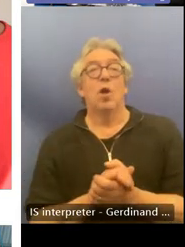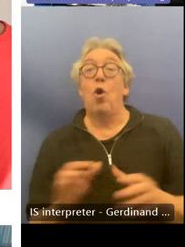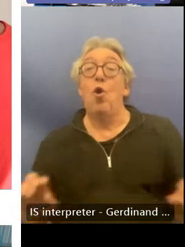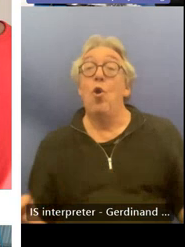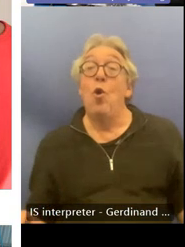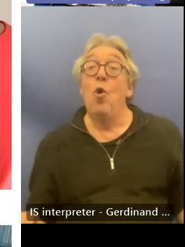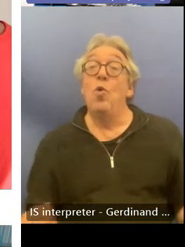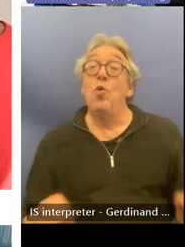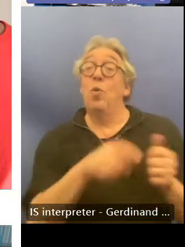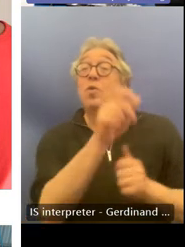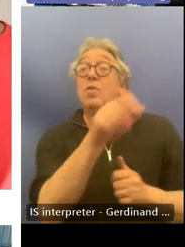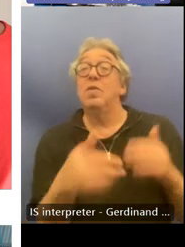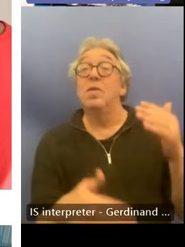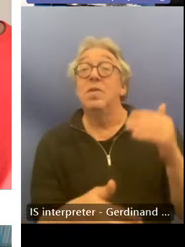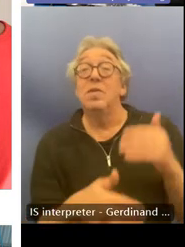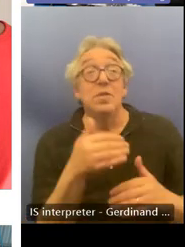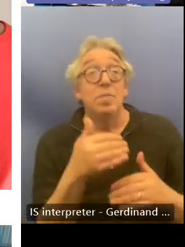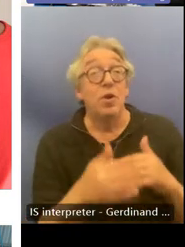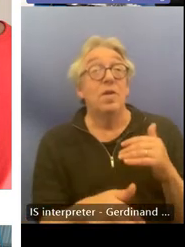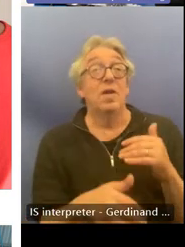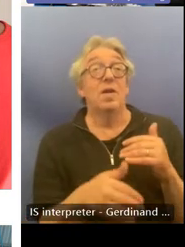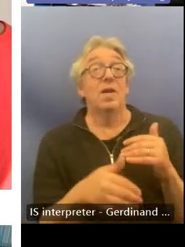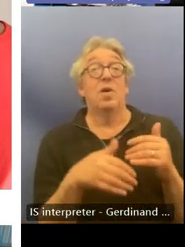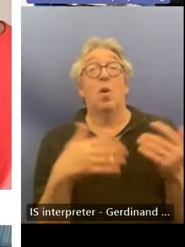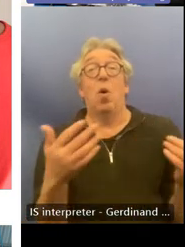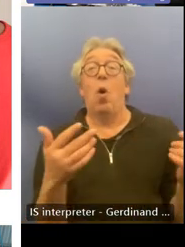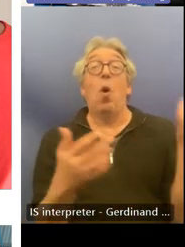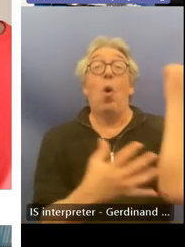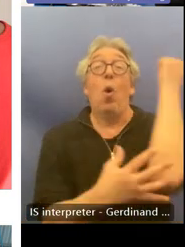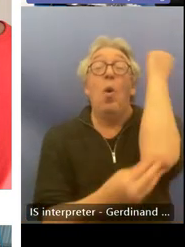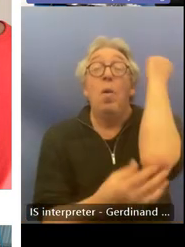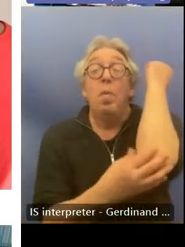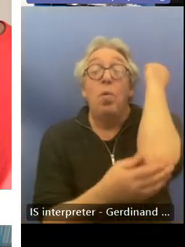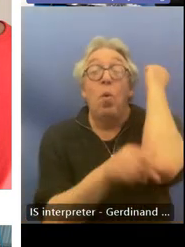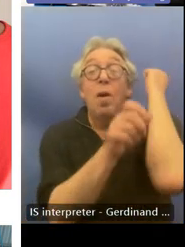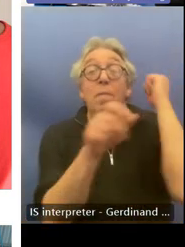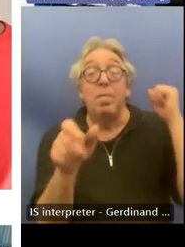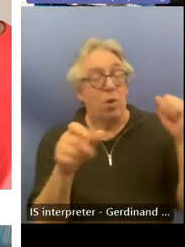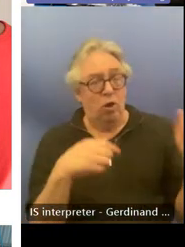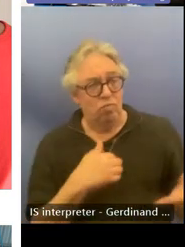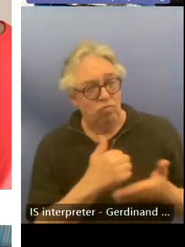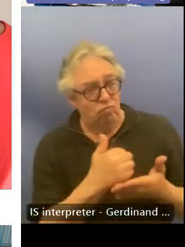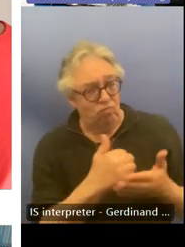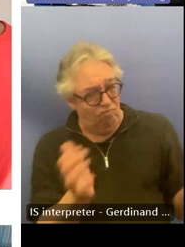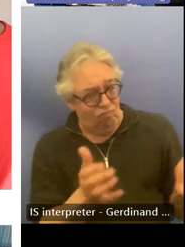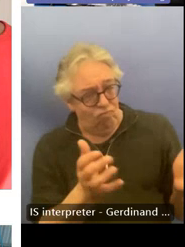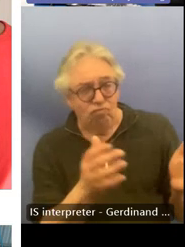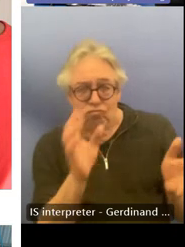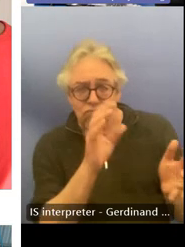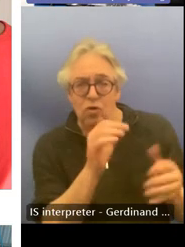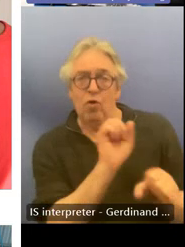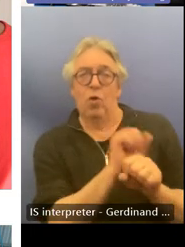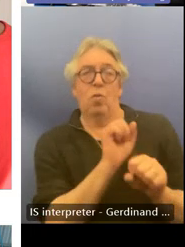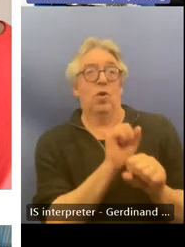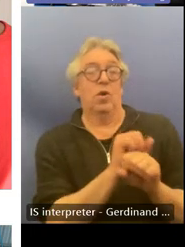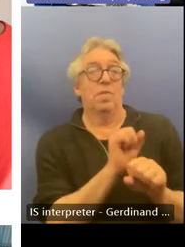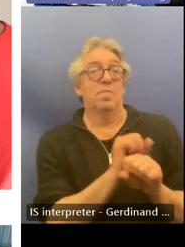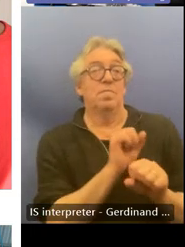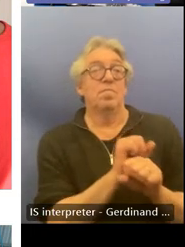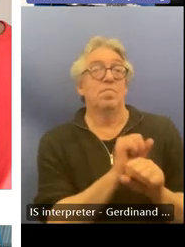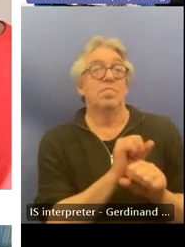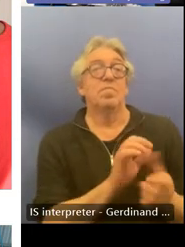for person with disability from the very poor family to have a job as well. And we also promote